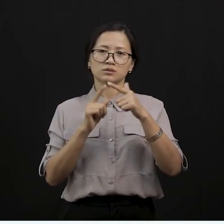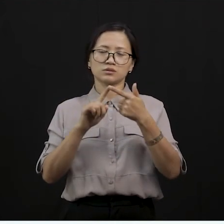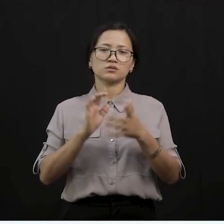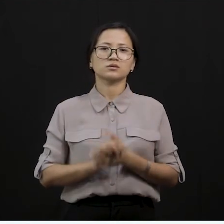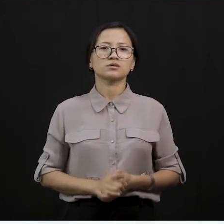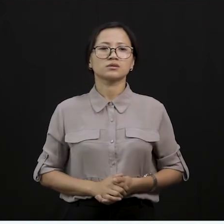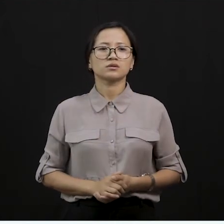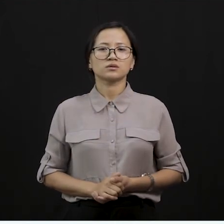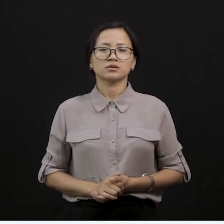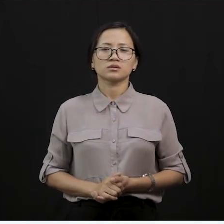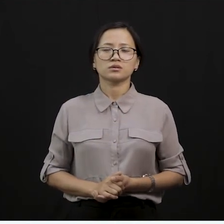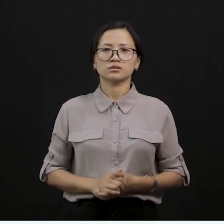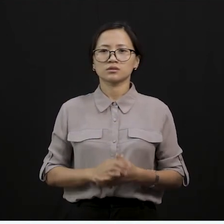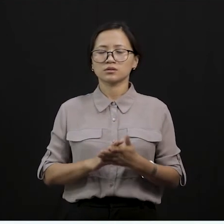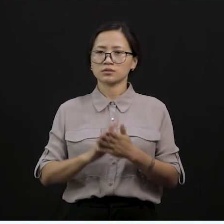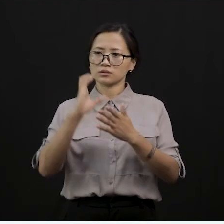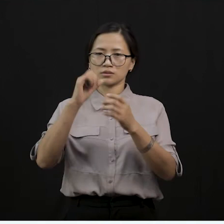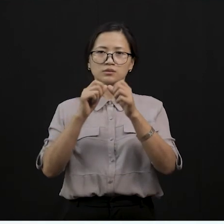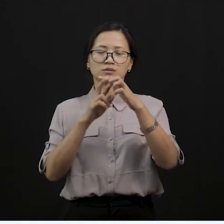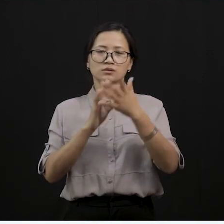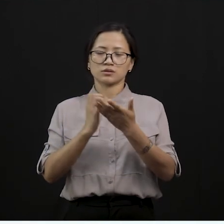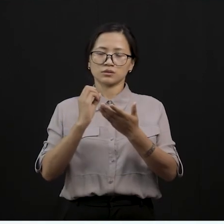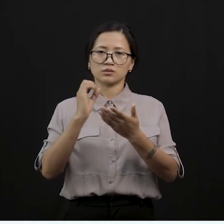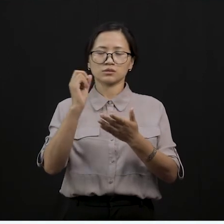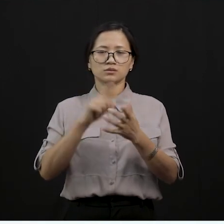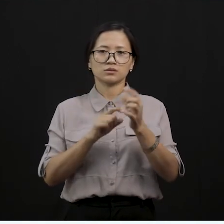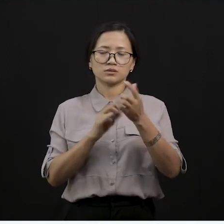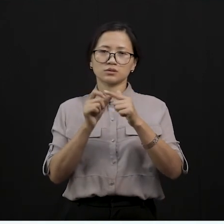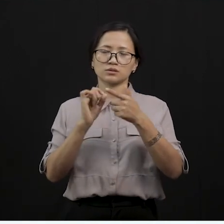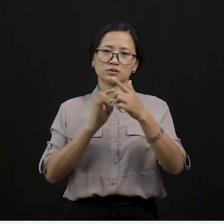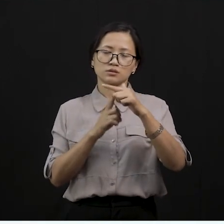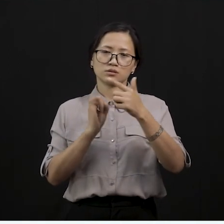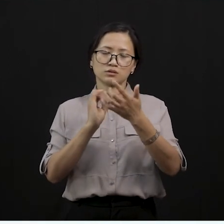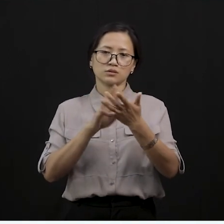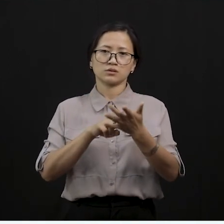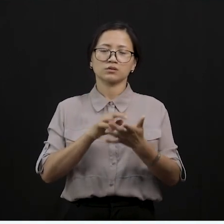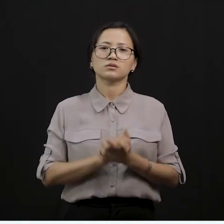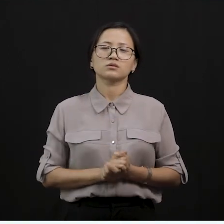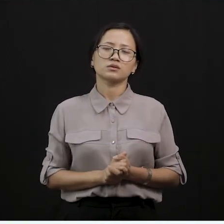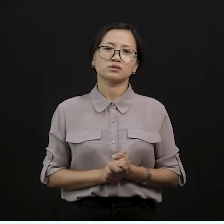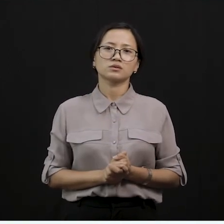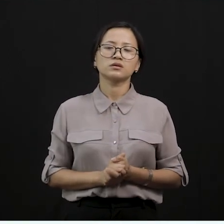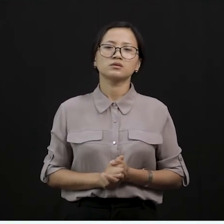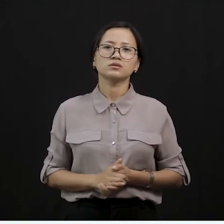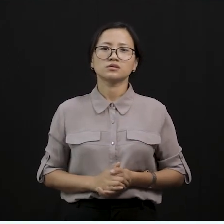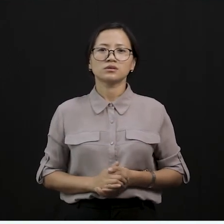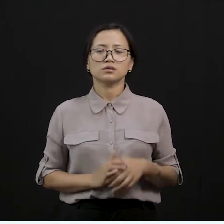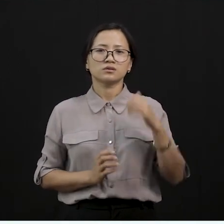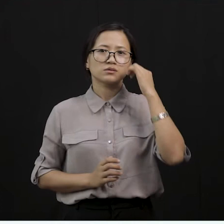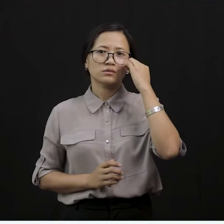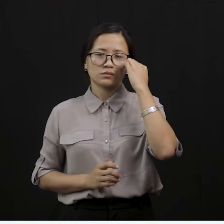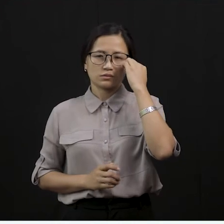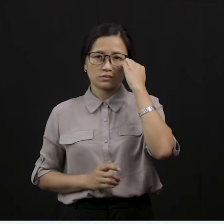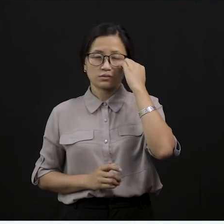Now, a climate is a weather condition. Okay? A climate is a weather